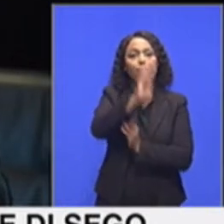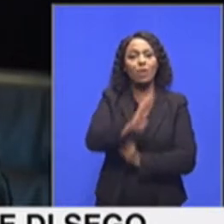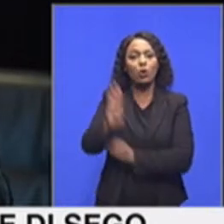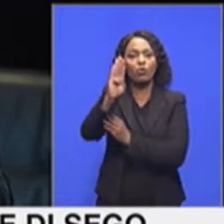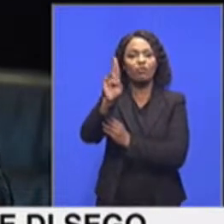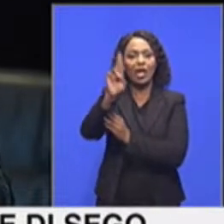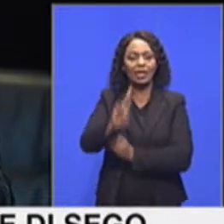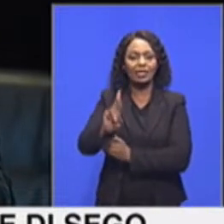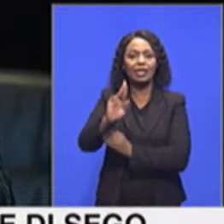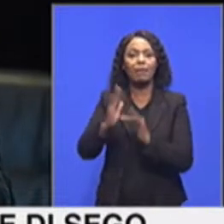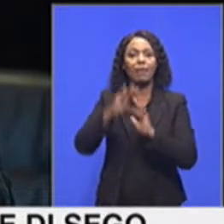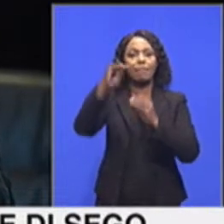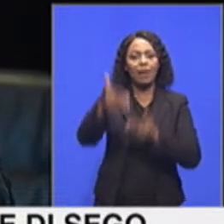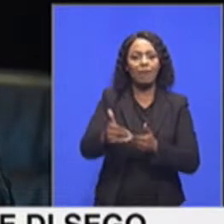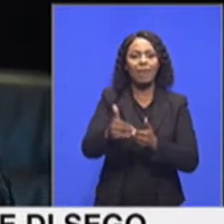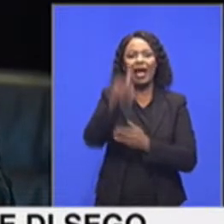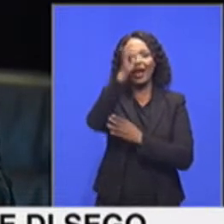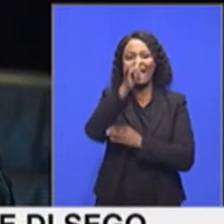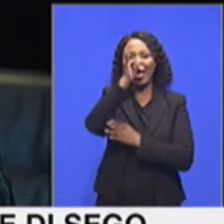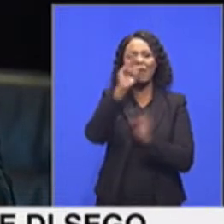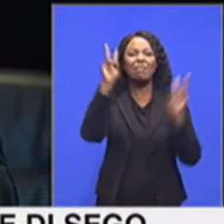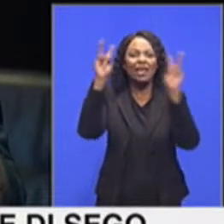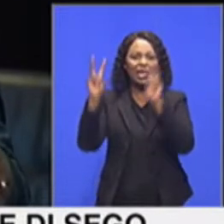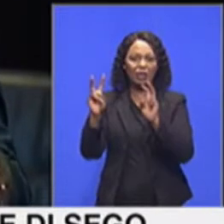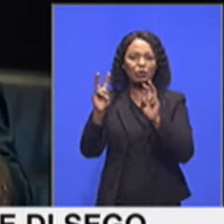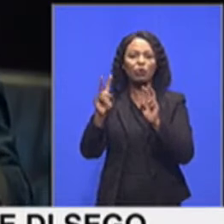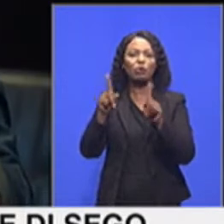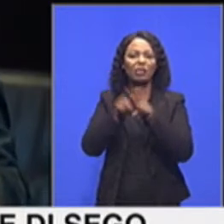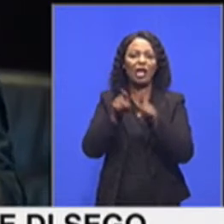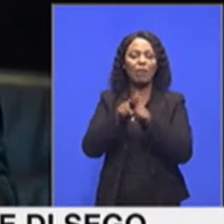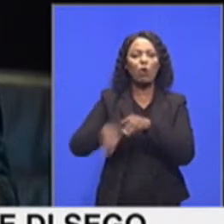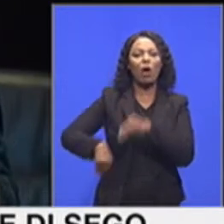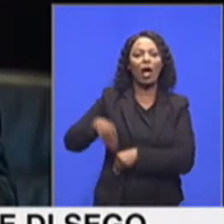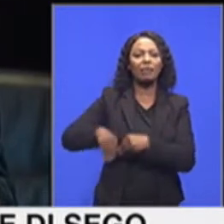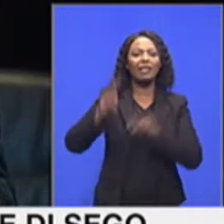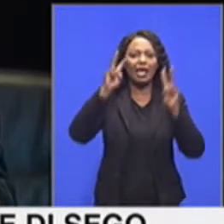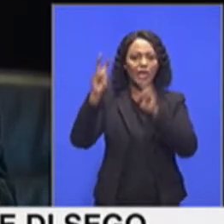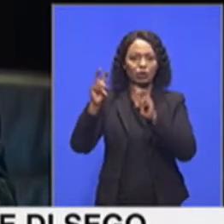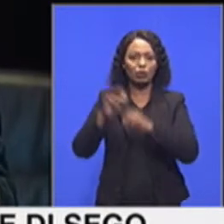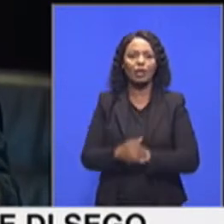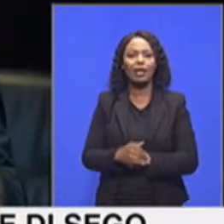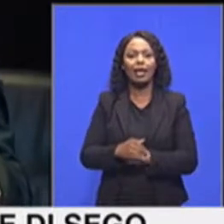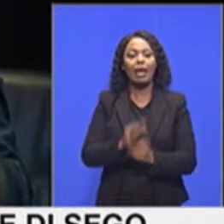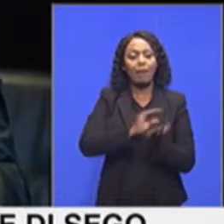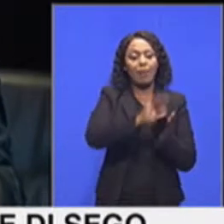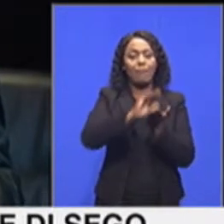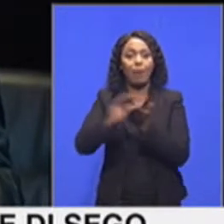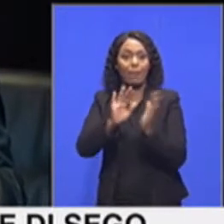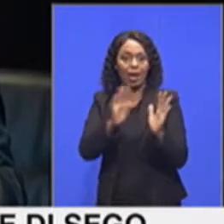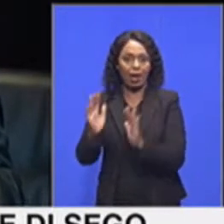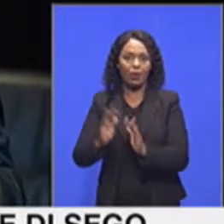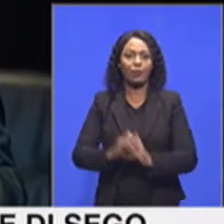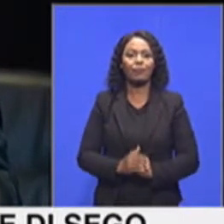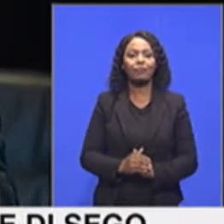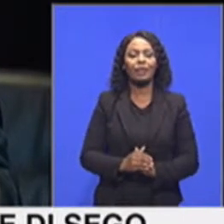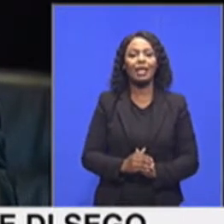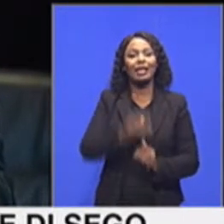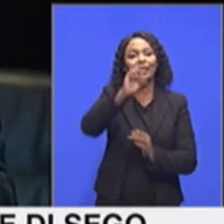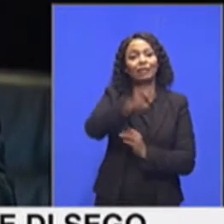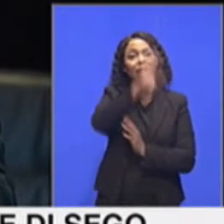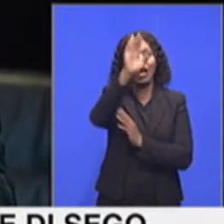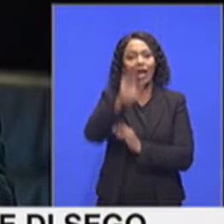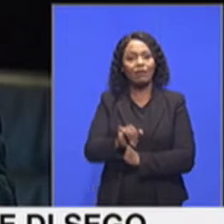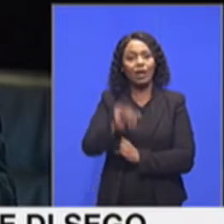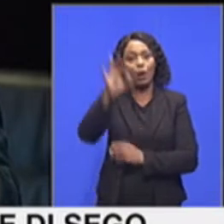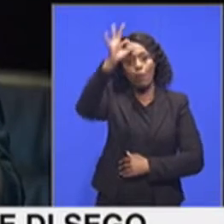to fight crime and corruption with the following specific allocation. The South African Police